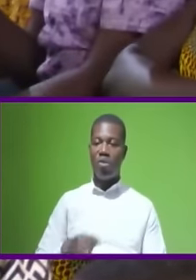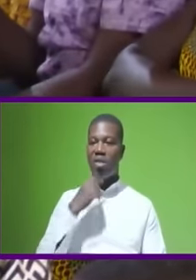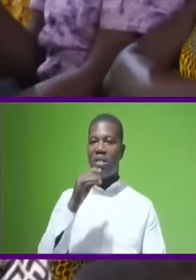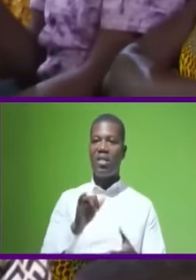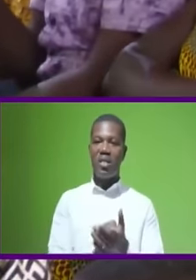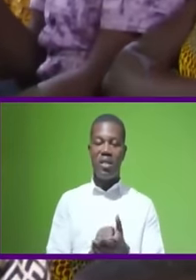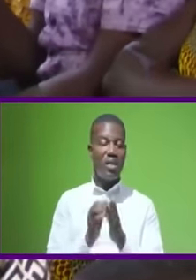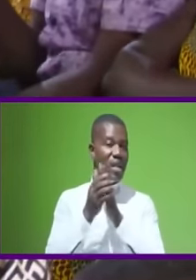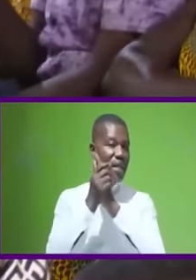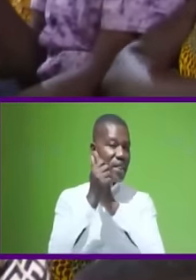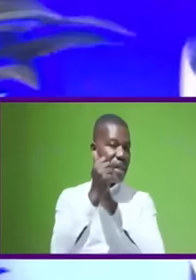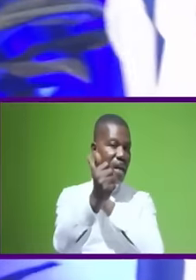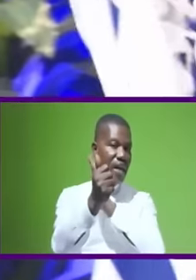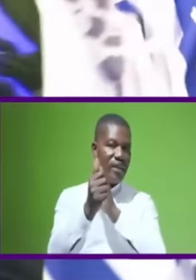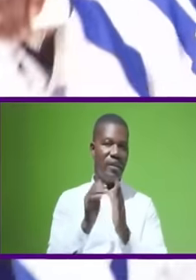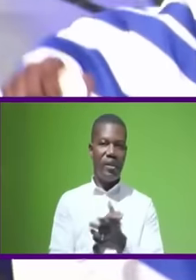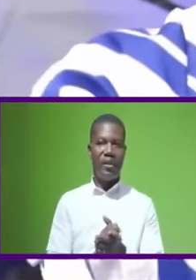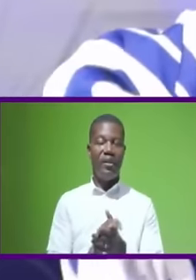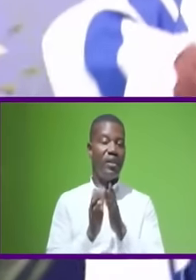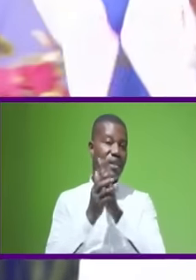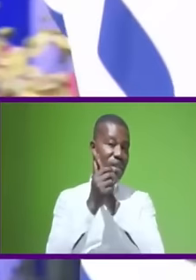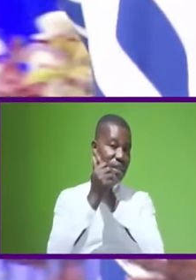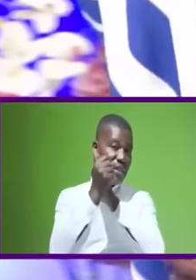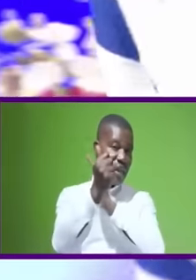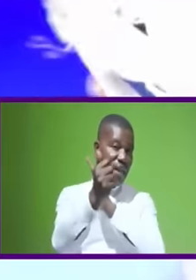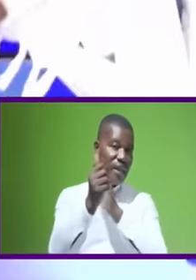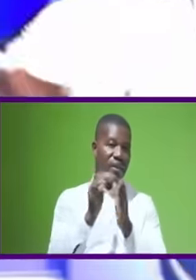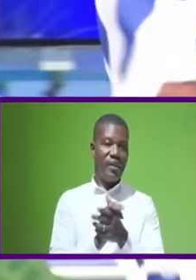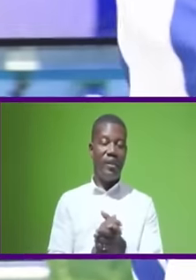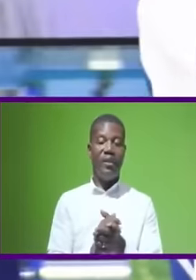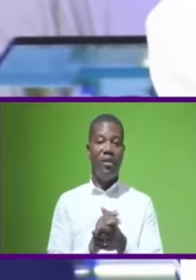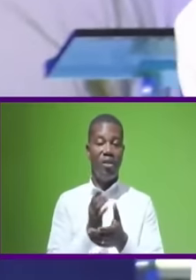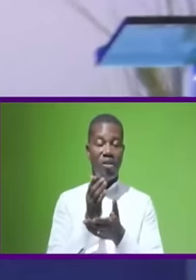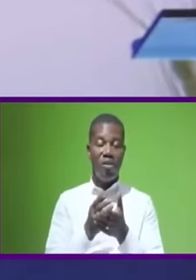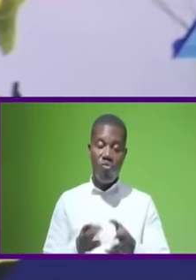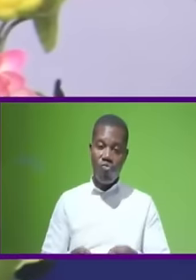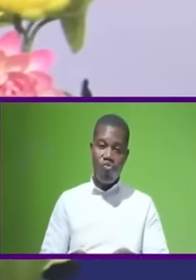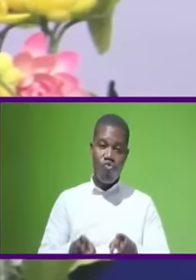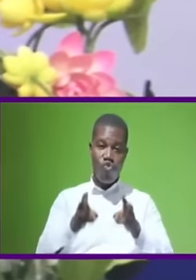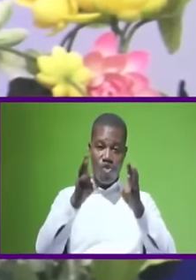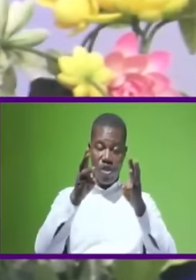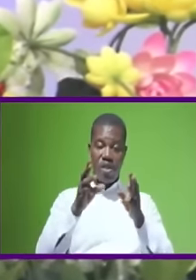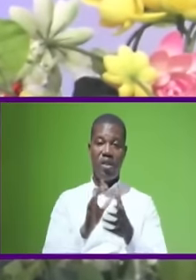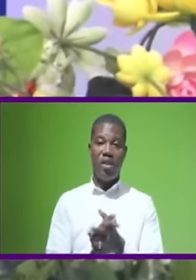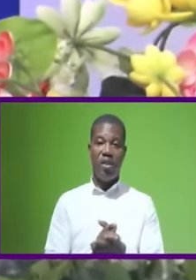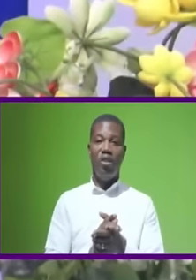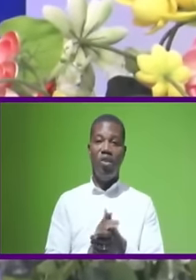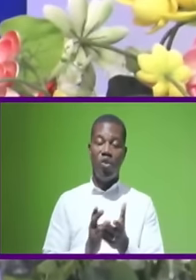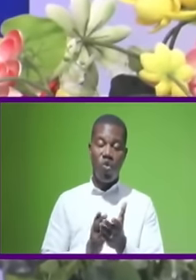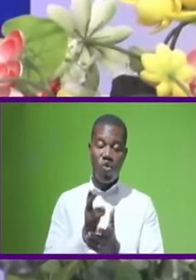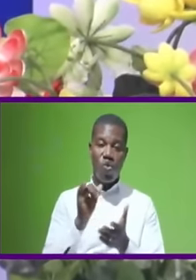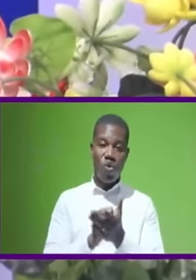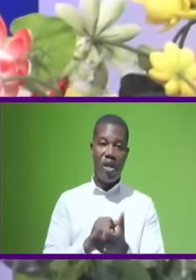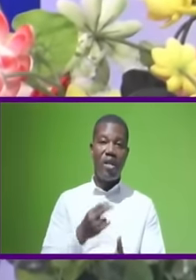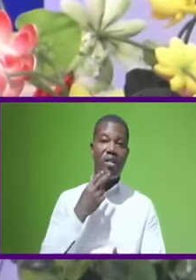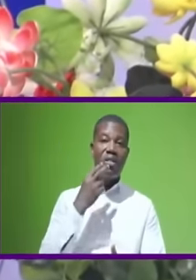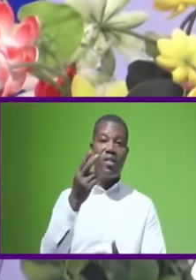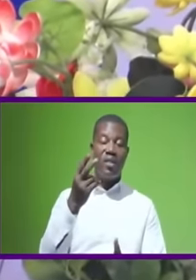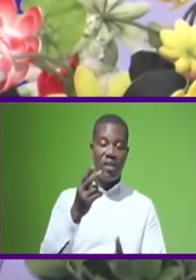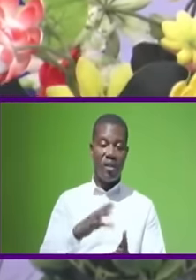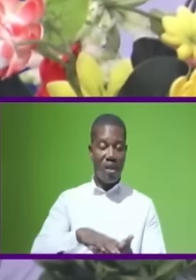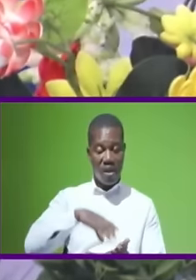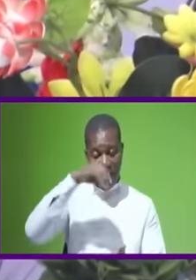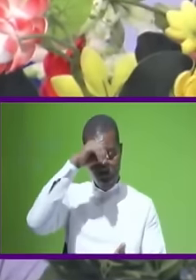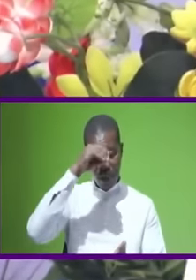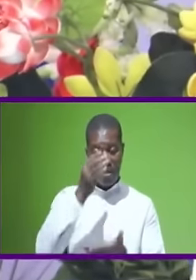Bible used the word talent. Talent here akwenge bia wonam so adi hunu biribi